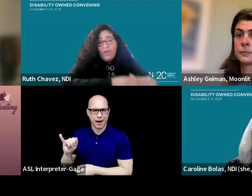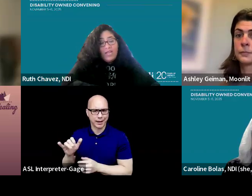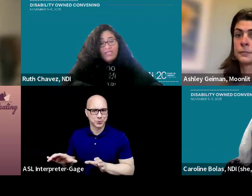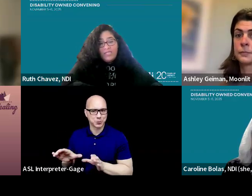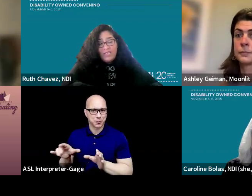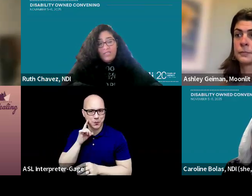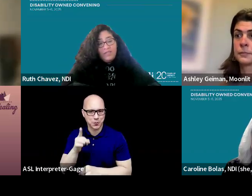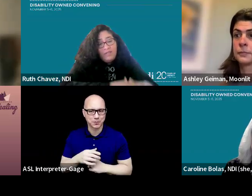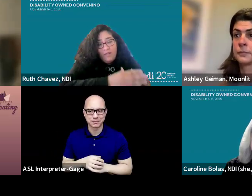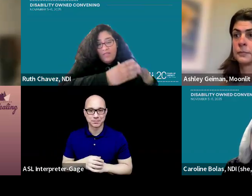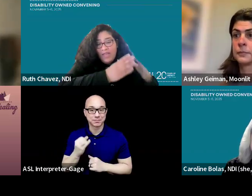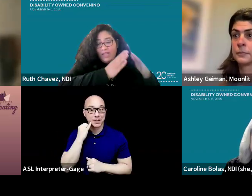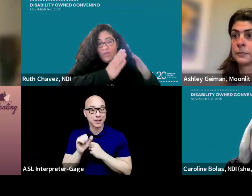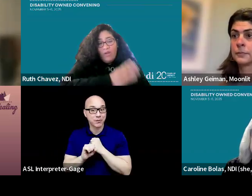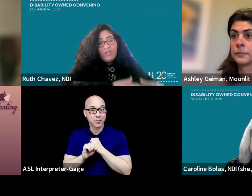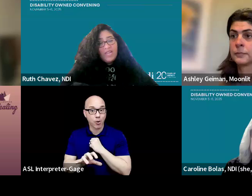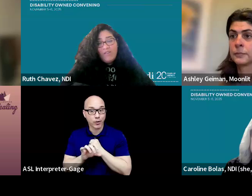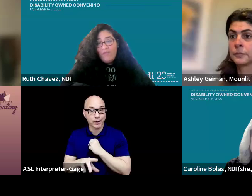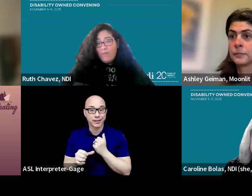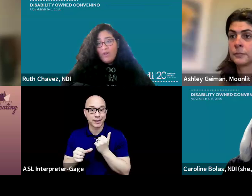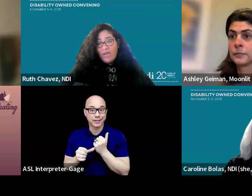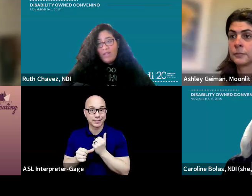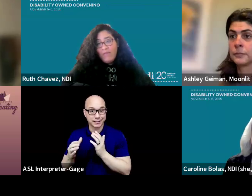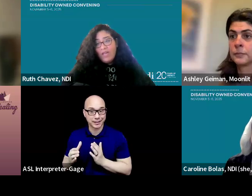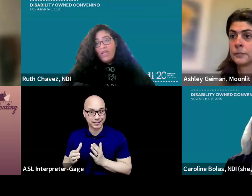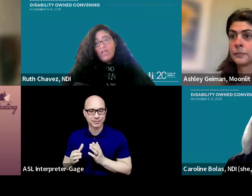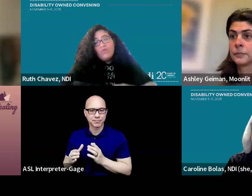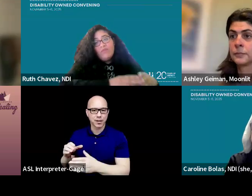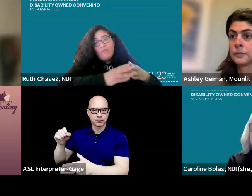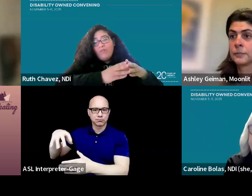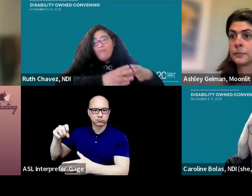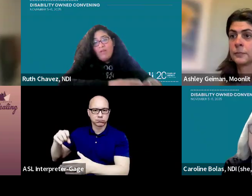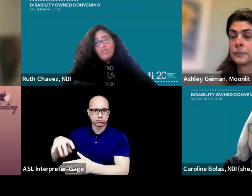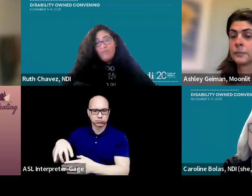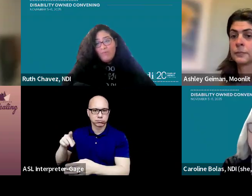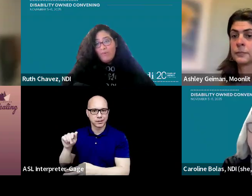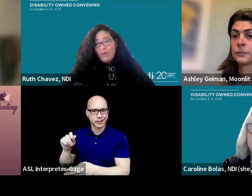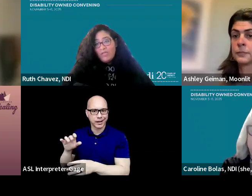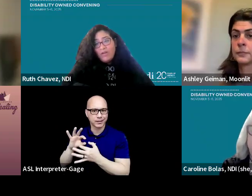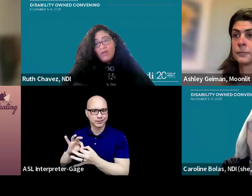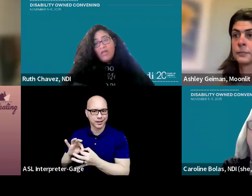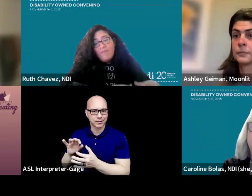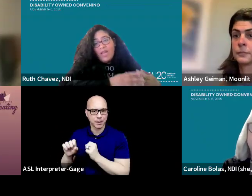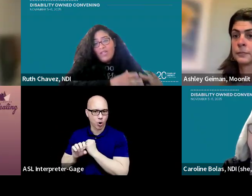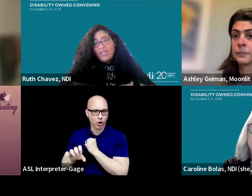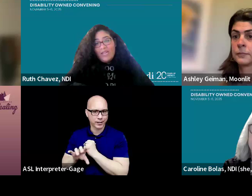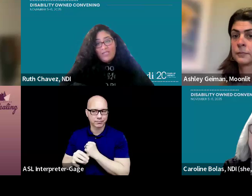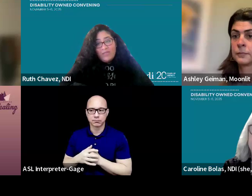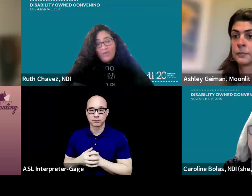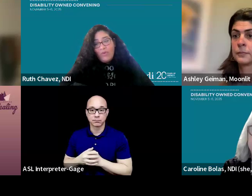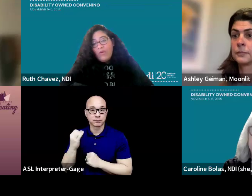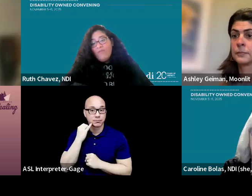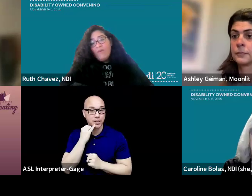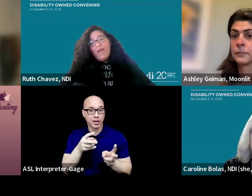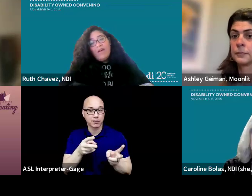it's a marketing assistant, that has all the data about marketing, right? So if you're pulling MailChimp reports on